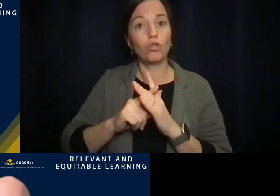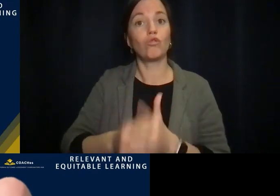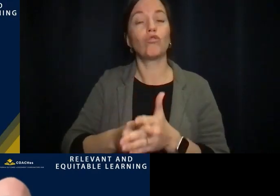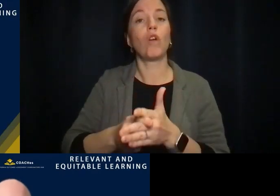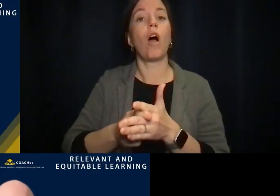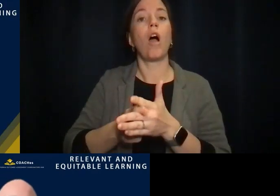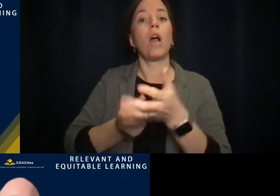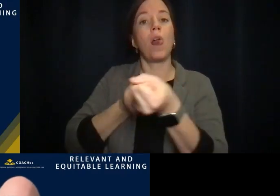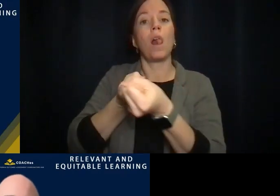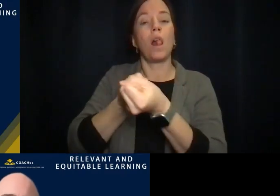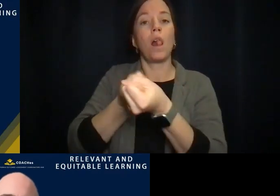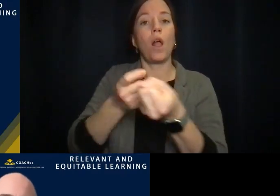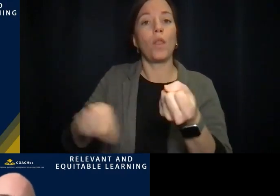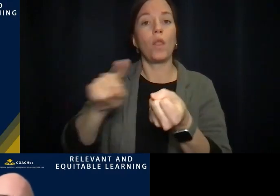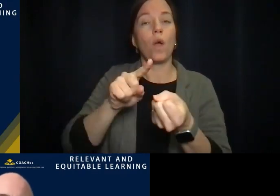of